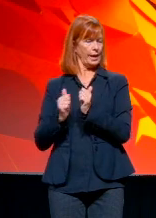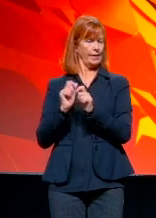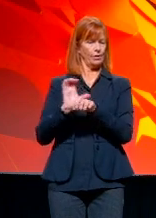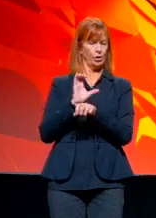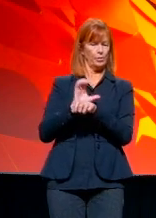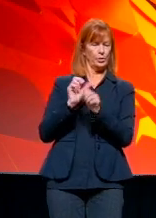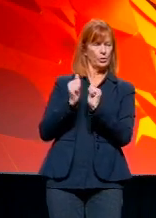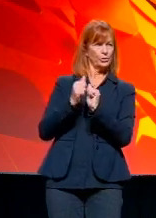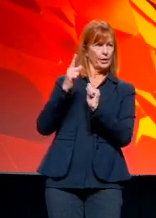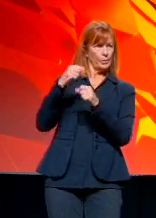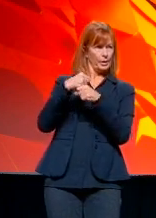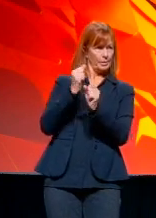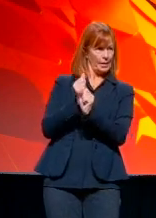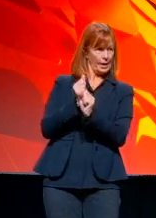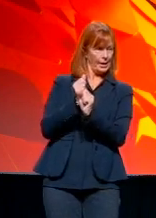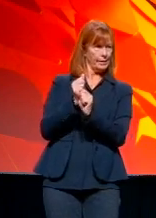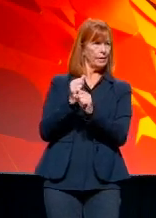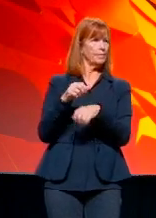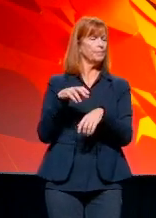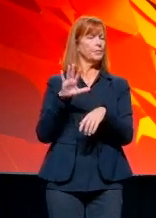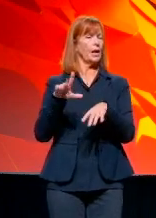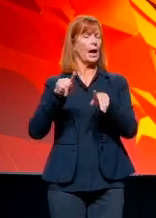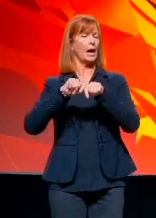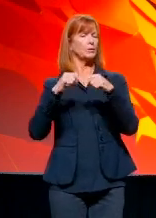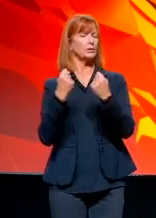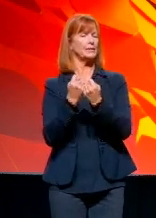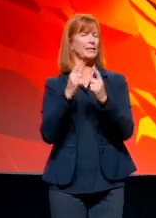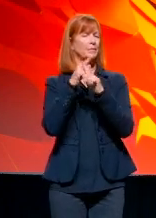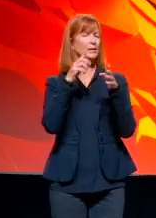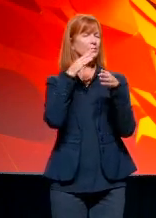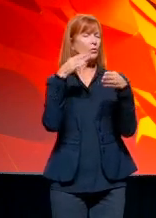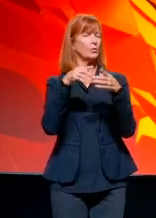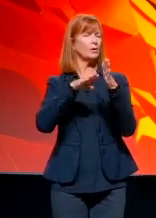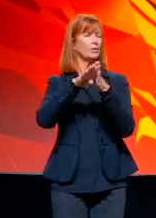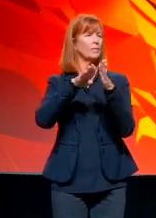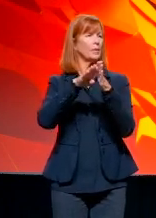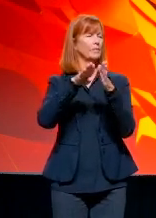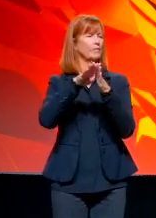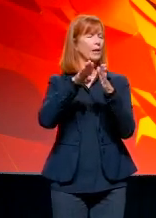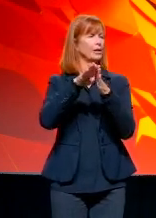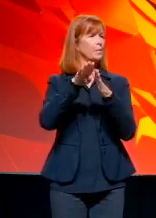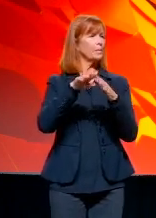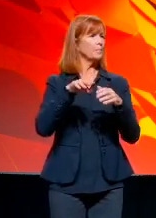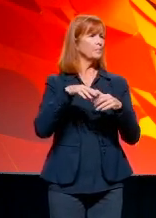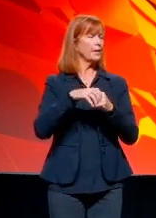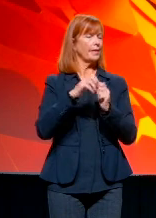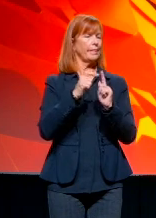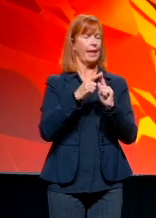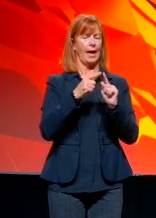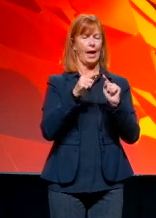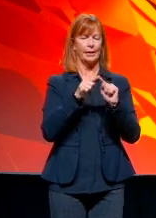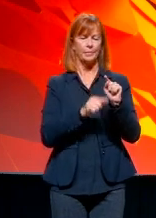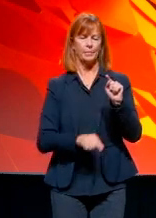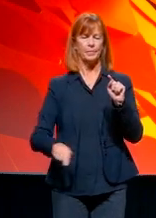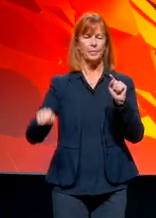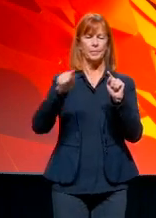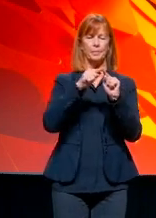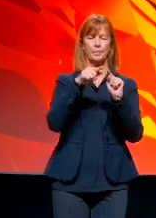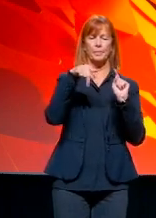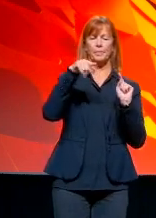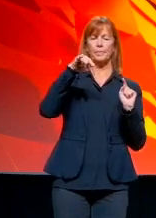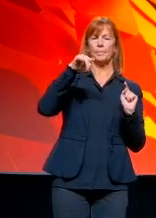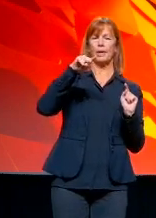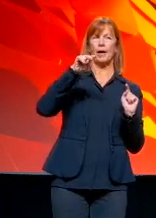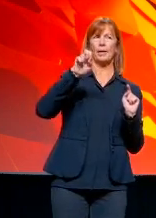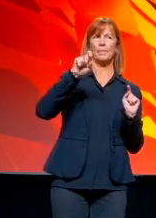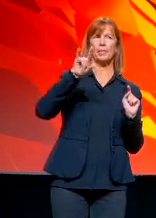at NVIDIA, so our team mainly focused on developing the core algorithm and the data pipeline in order to kind of enable